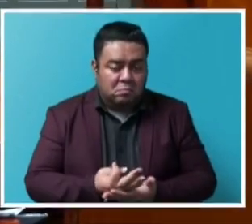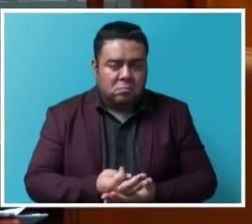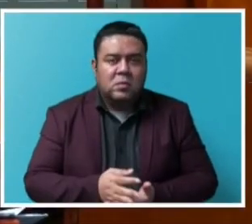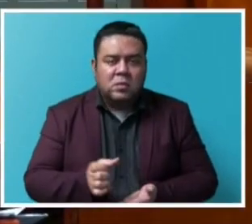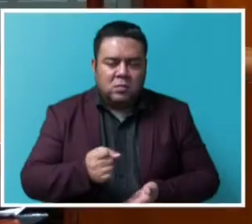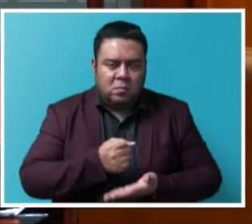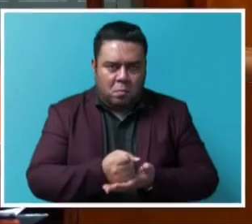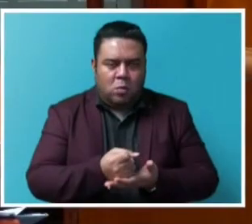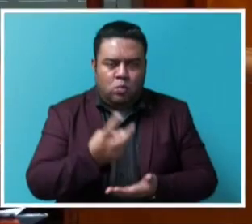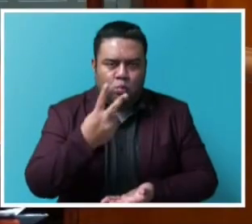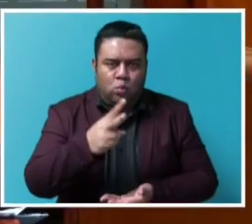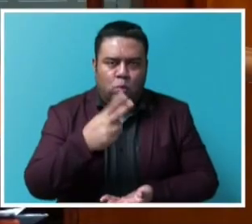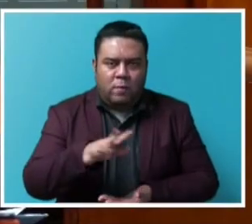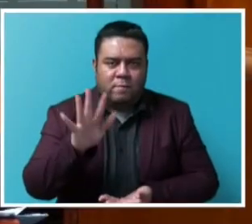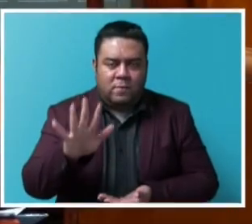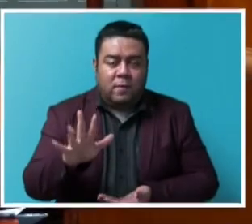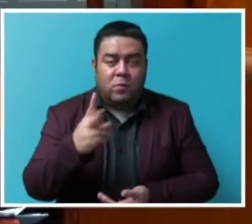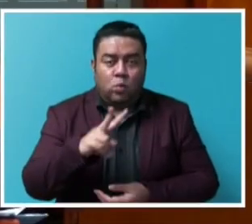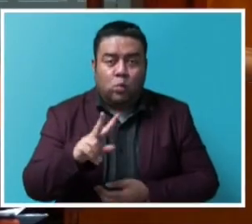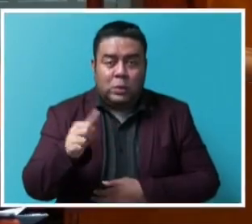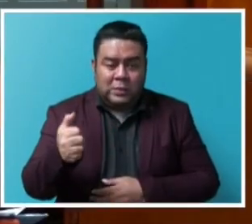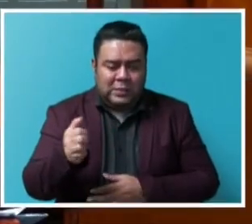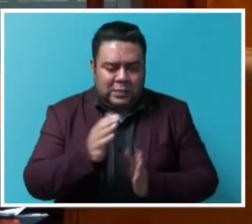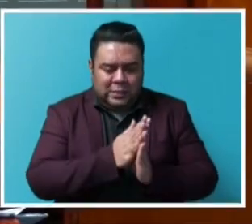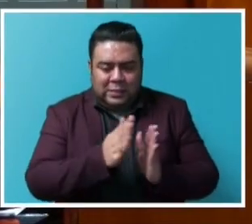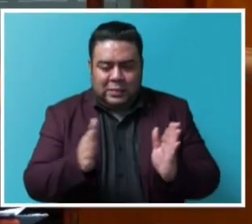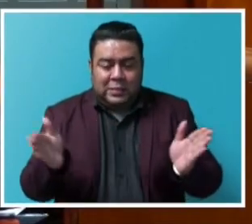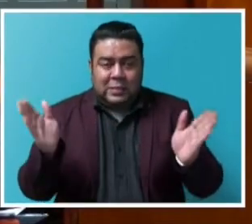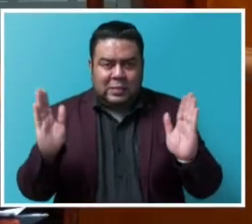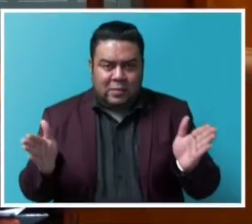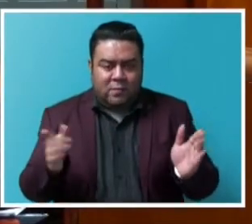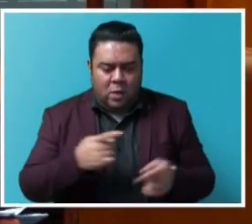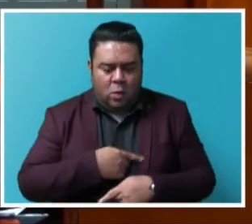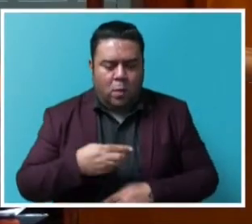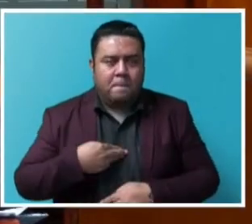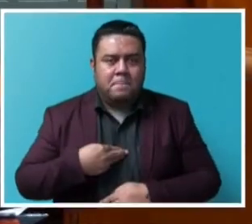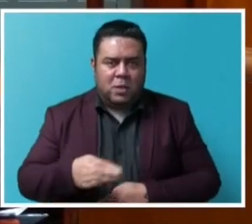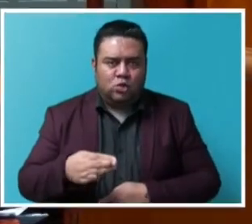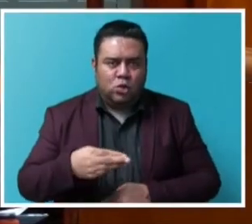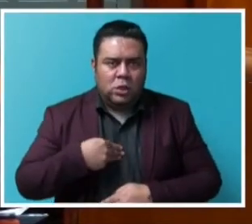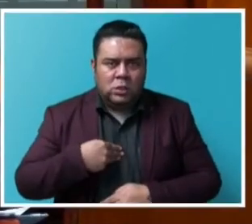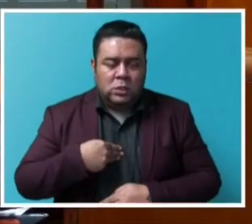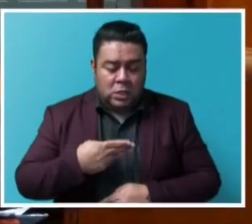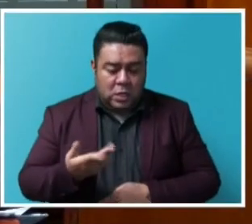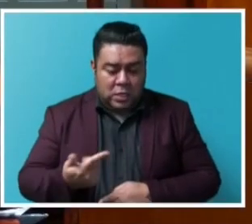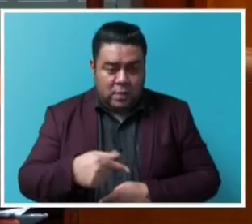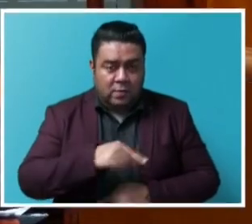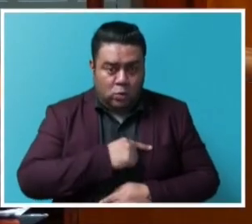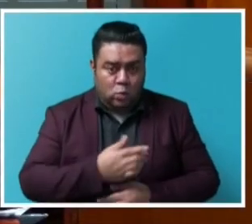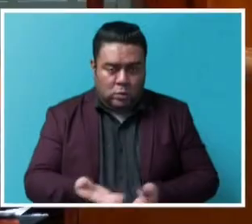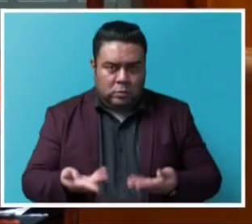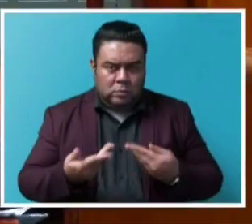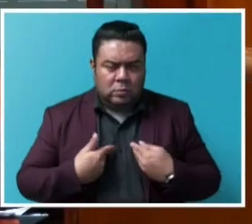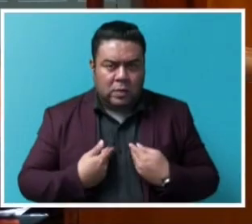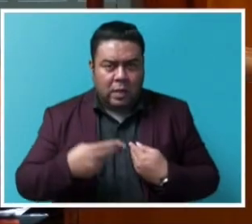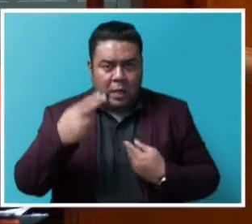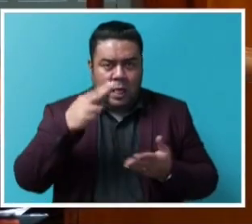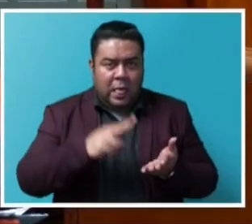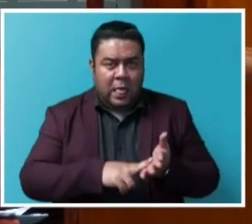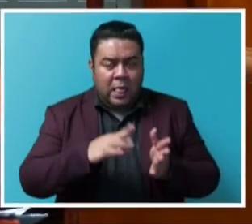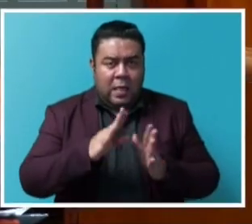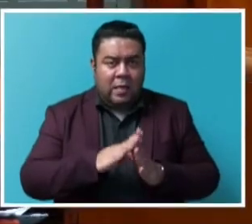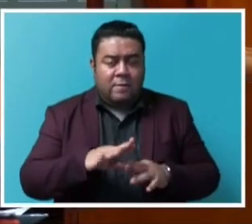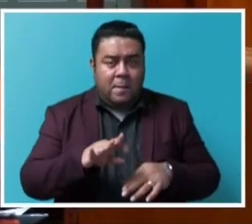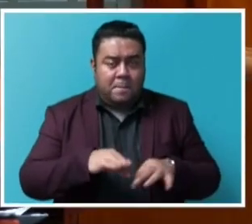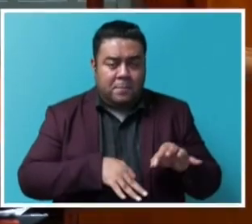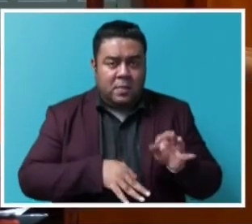supports the 2025-26 phase of our mission given to us by our National Development